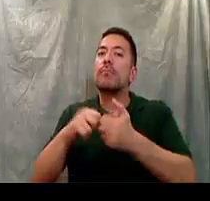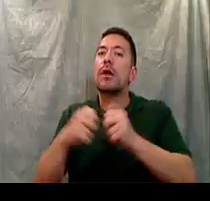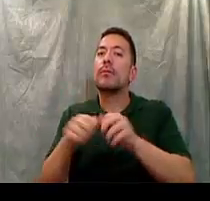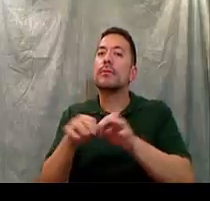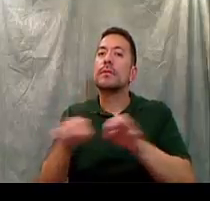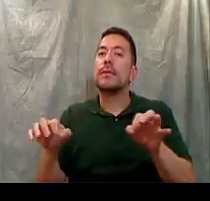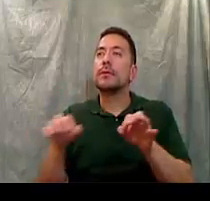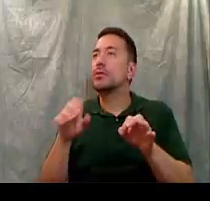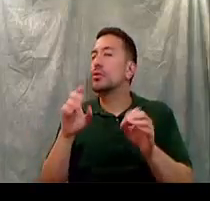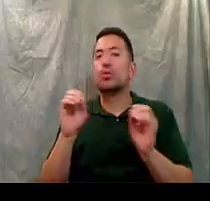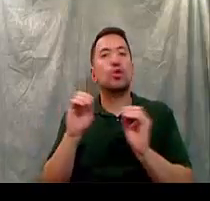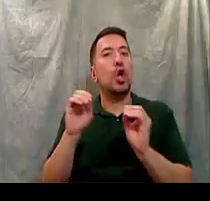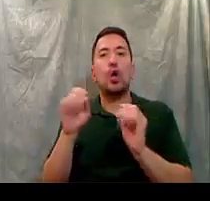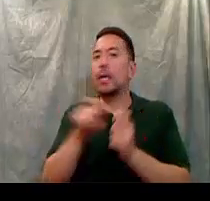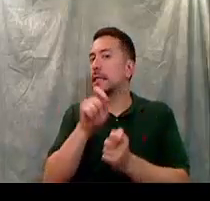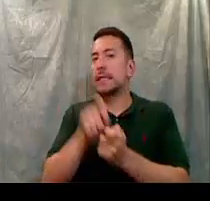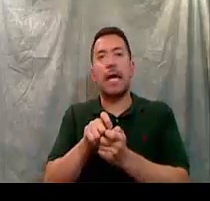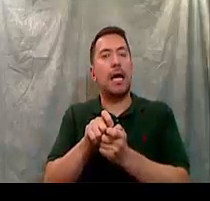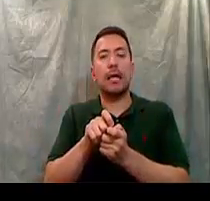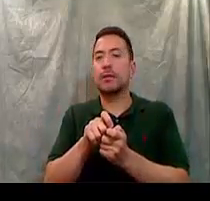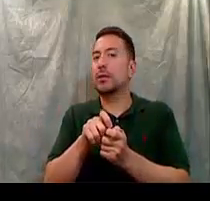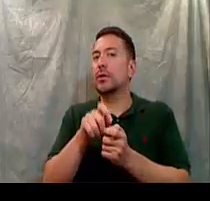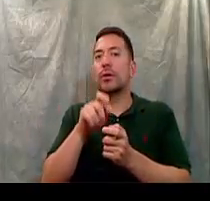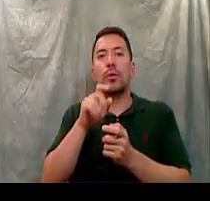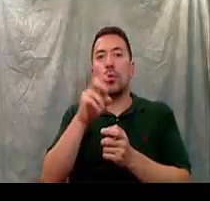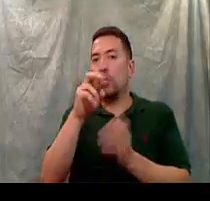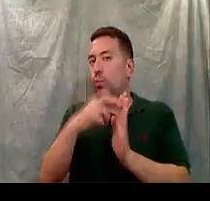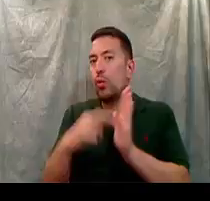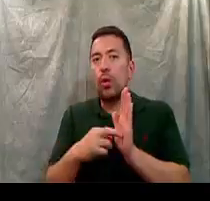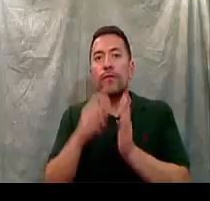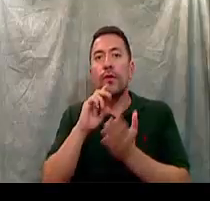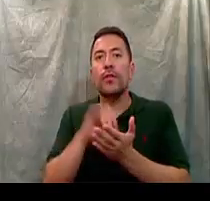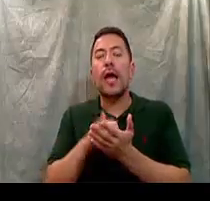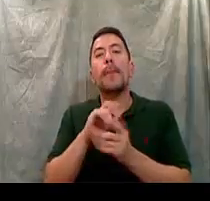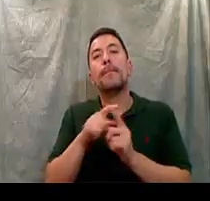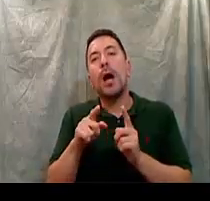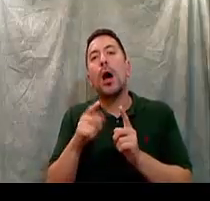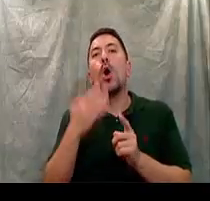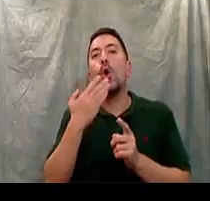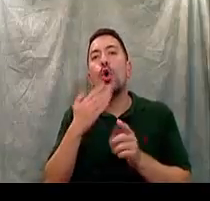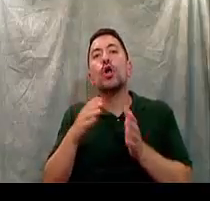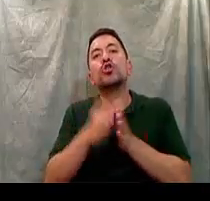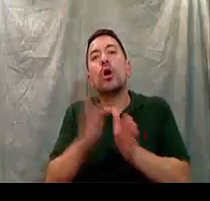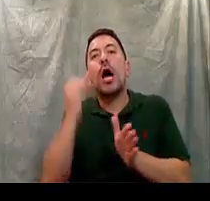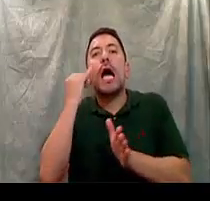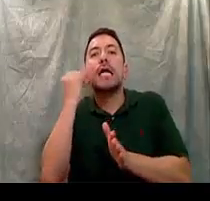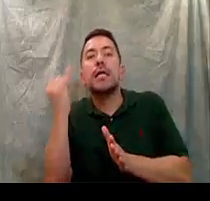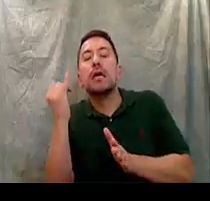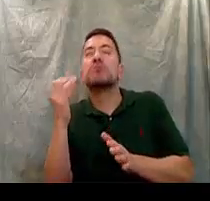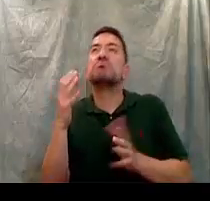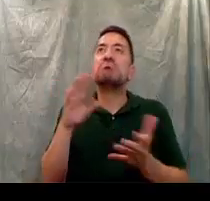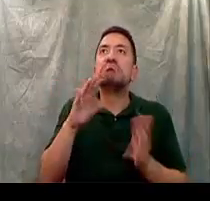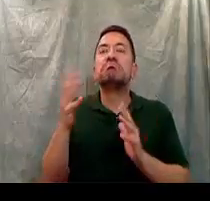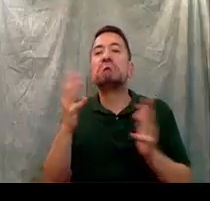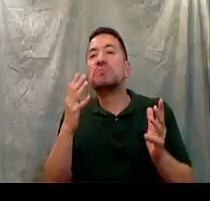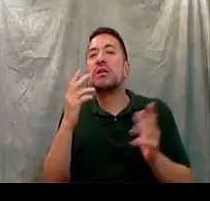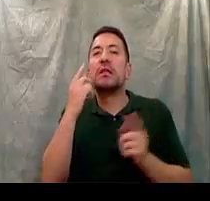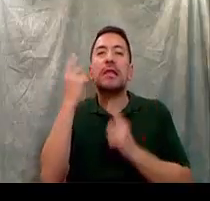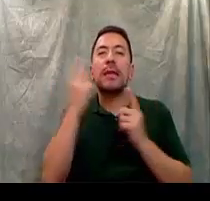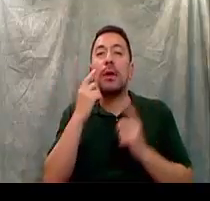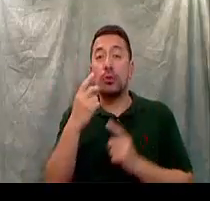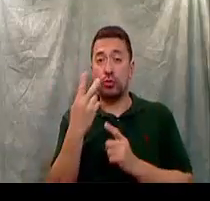there are any hard and fast rules around this. I'm going to say a good sort of working number is to think about 2